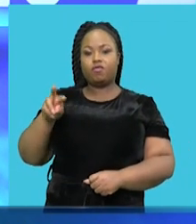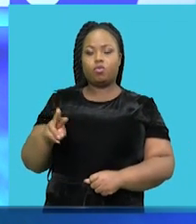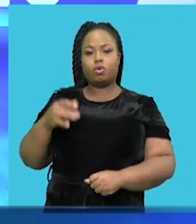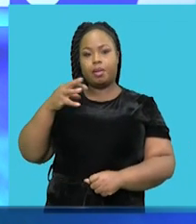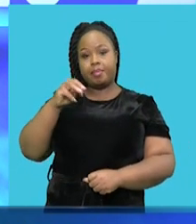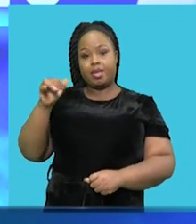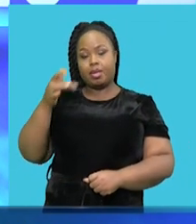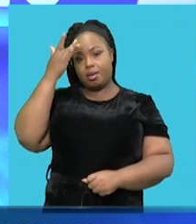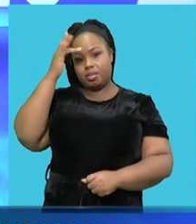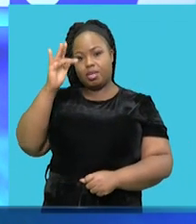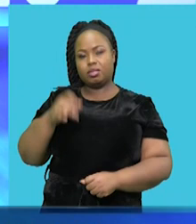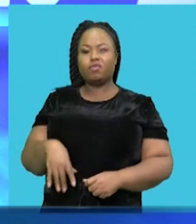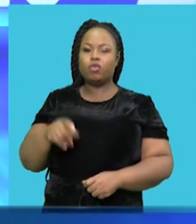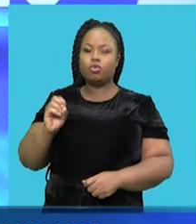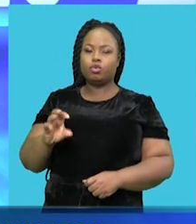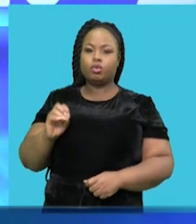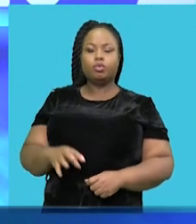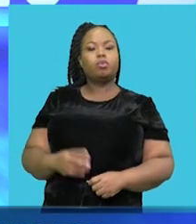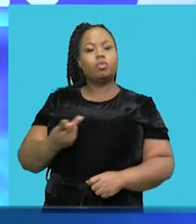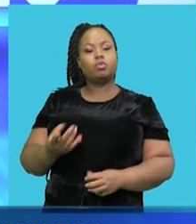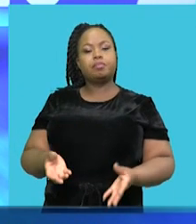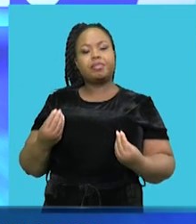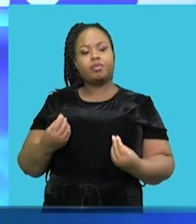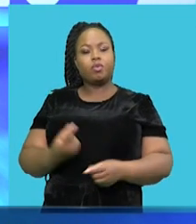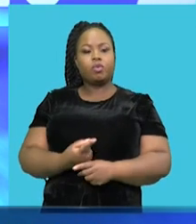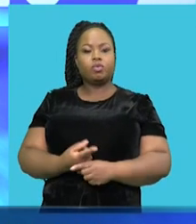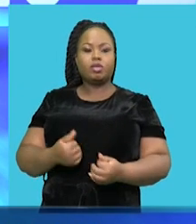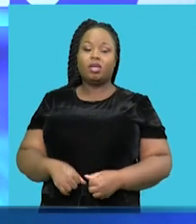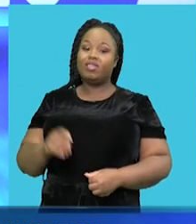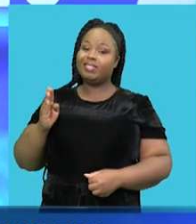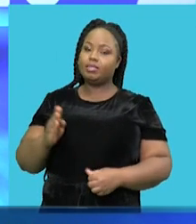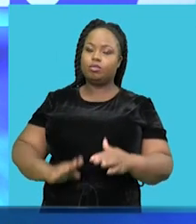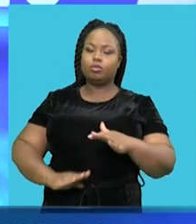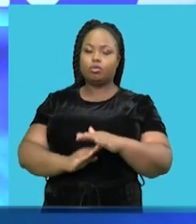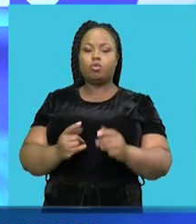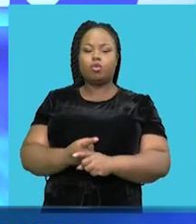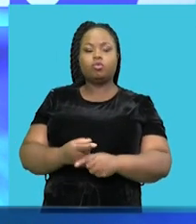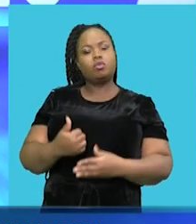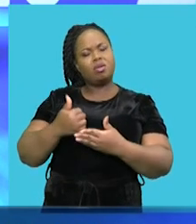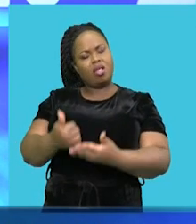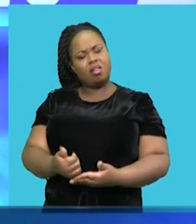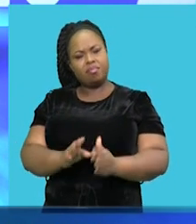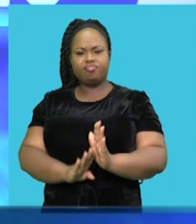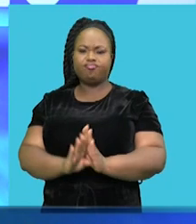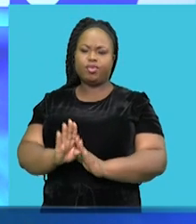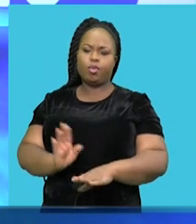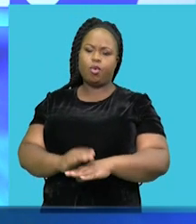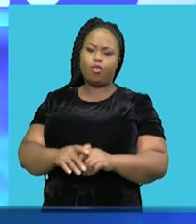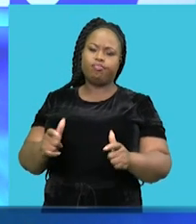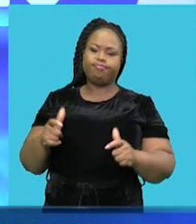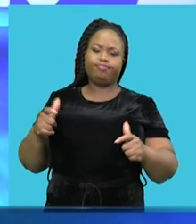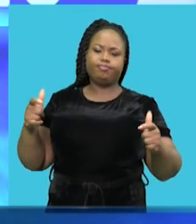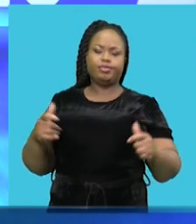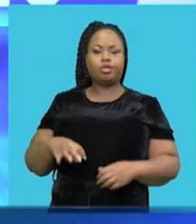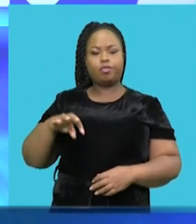Soweto. Jabavu Masters ba tlhophilwe ka ntlha ya moano wa Care Up Ekasi go tlhabolola seemo sa metshameko le go godisa metshameko go